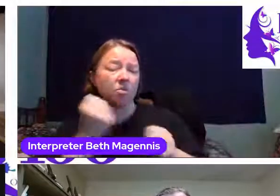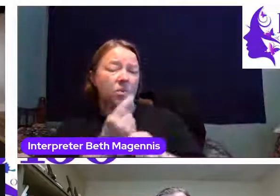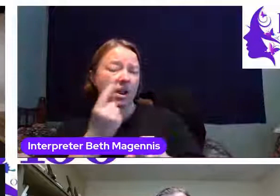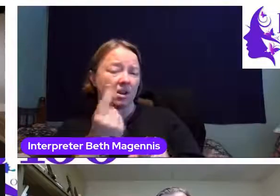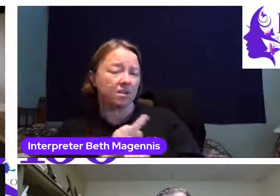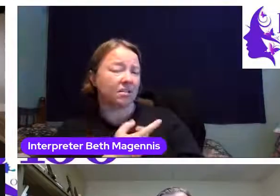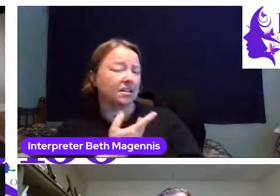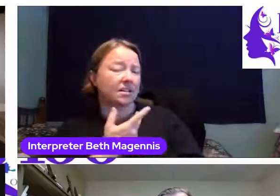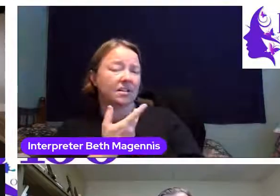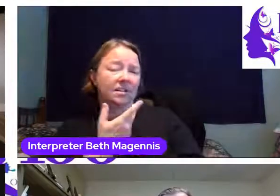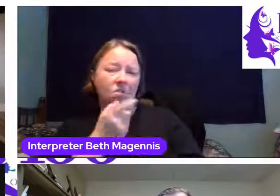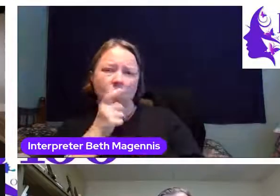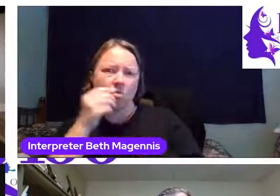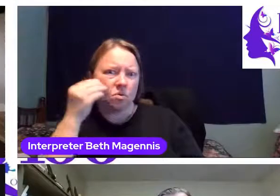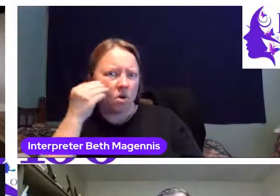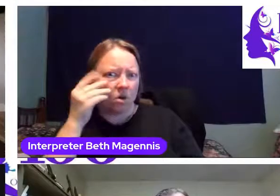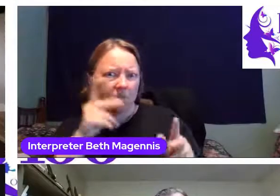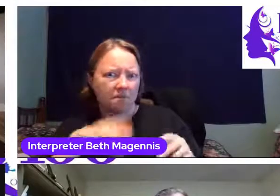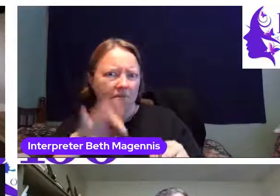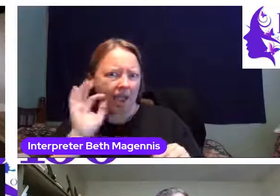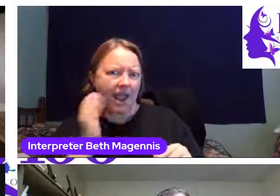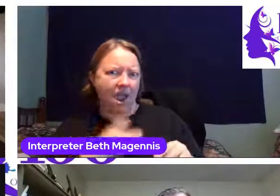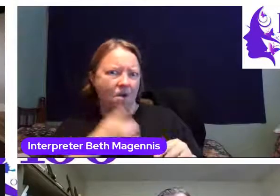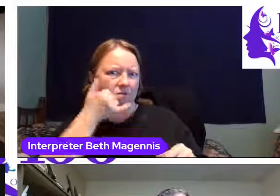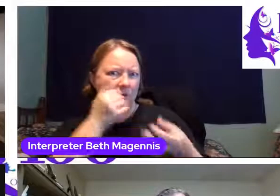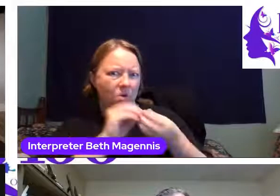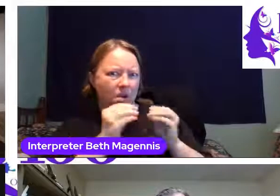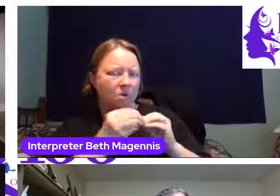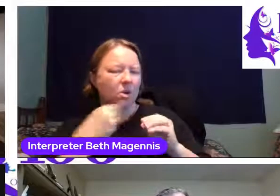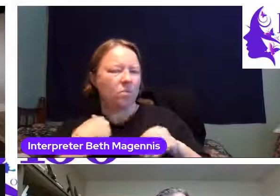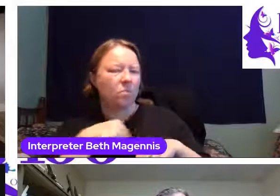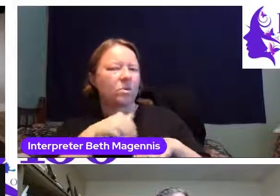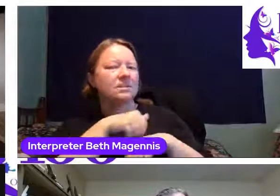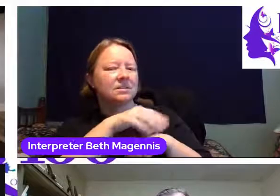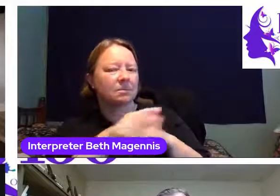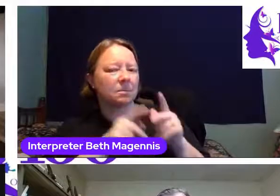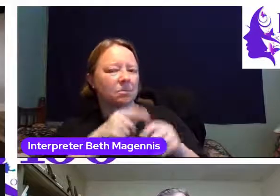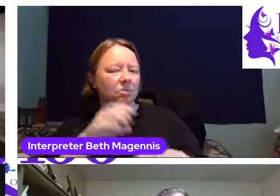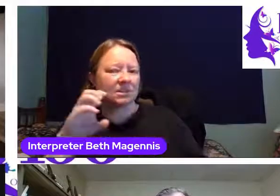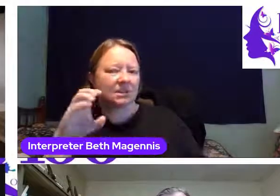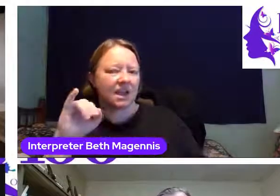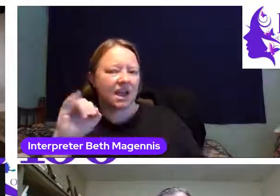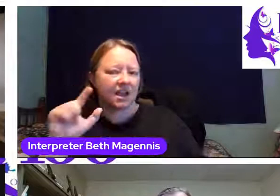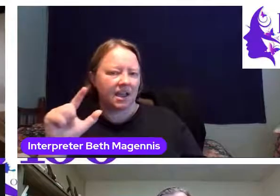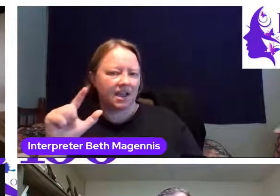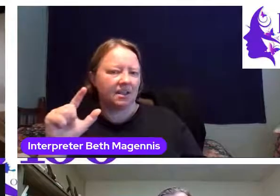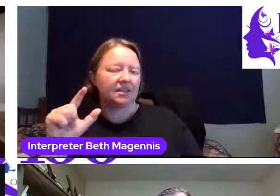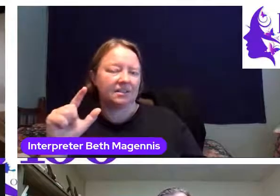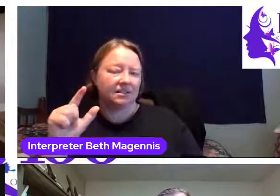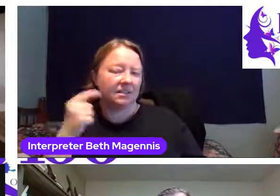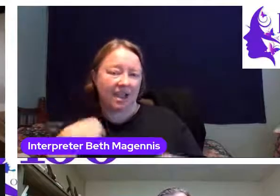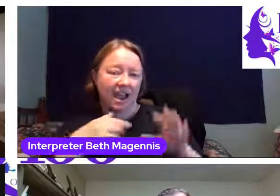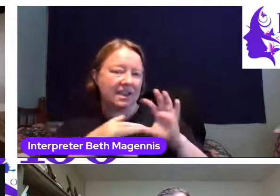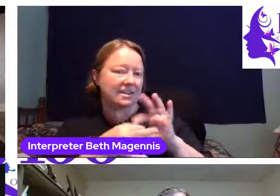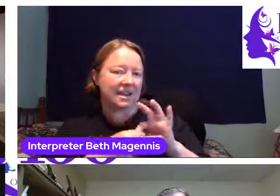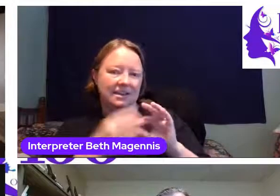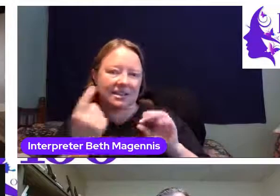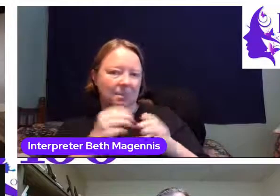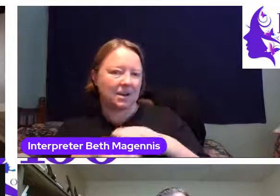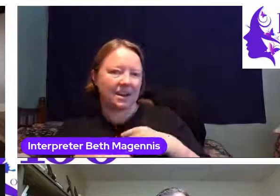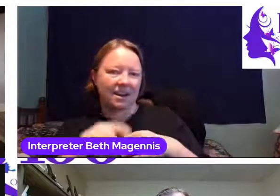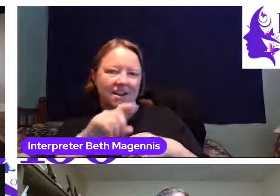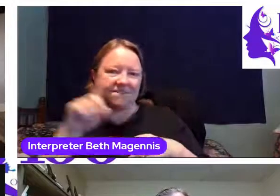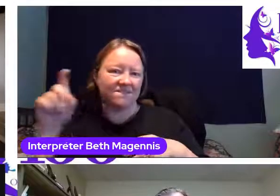from who knows where people find our phone number, and we send folks to a CIL. And I just connected to somebody in